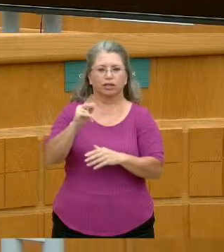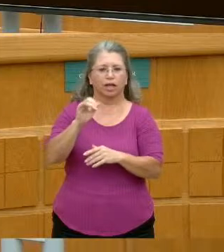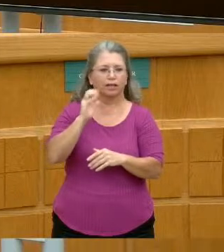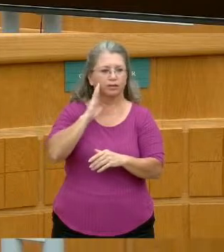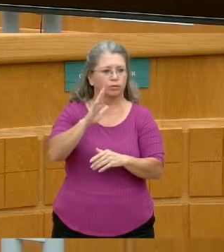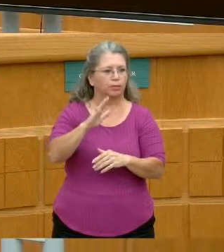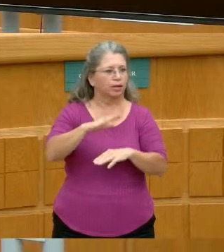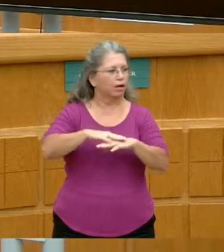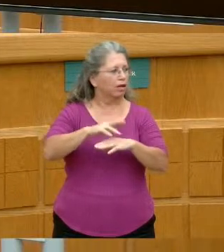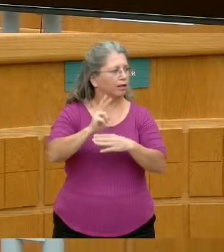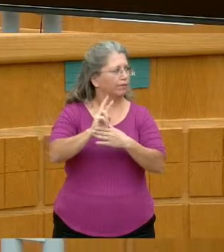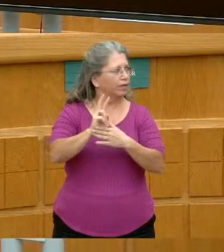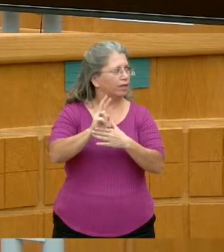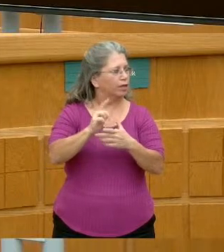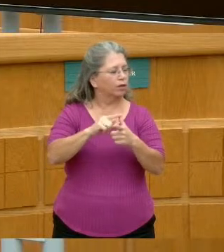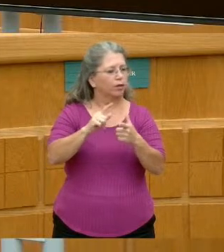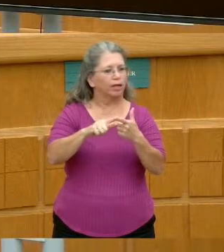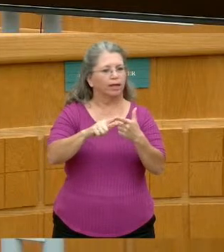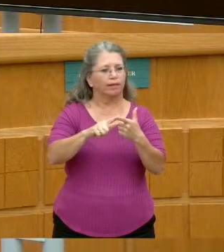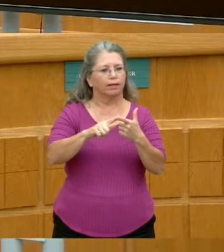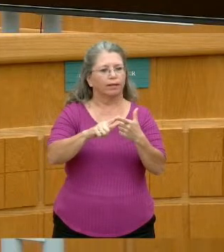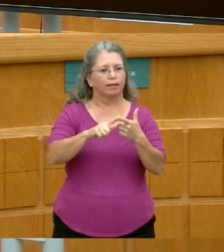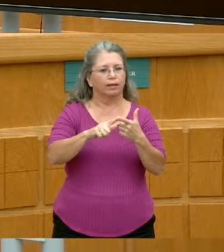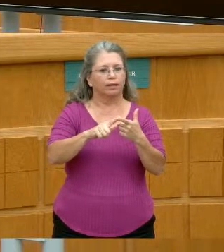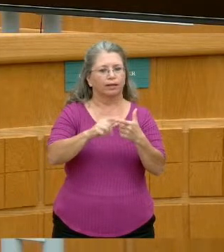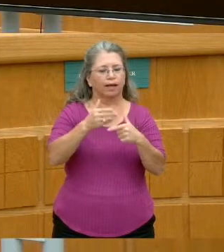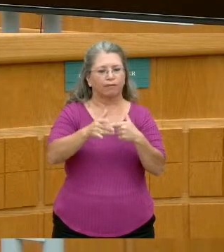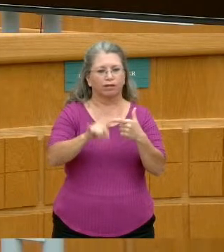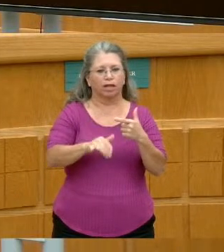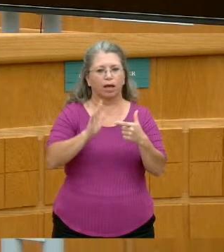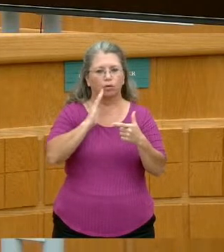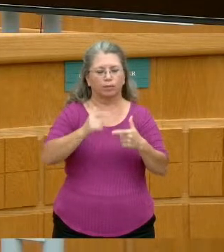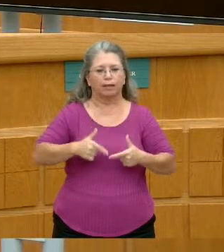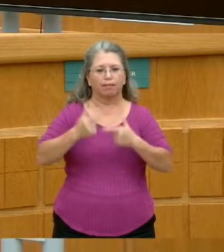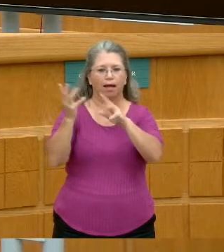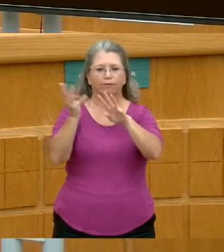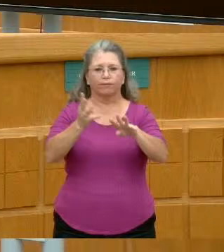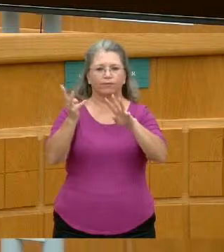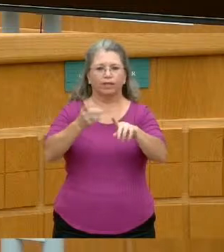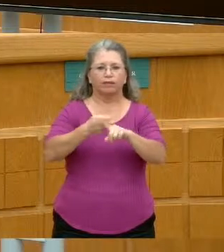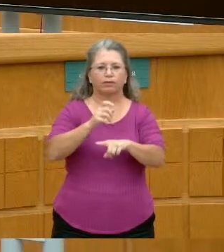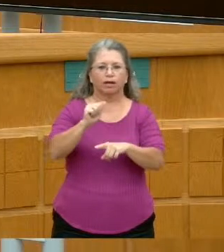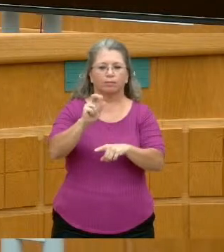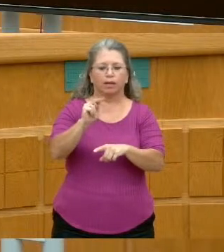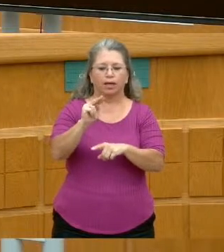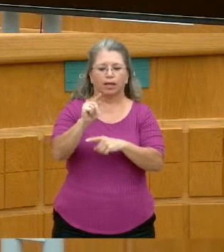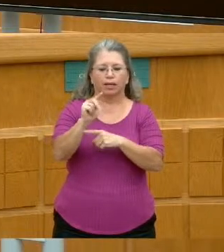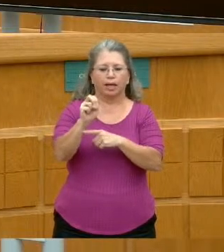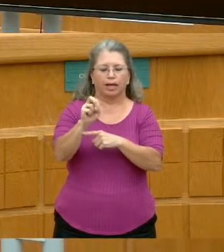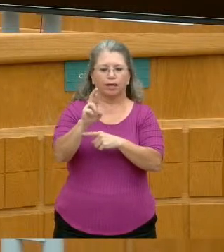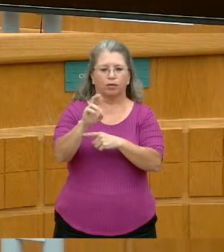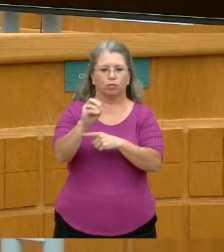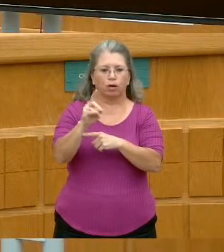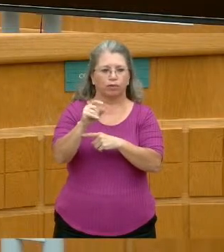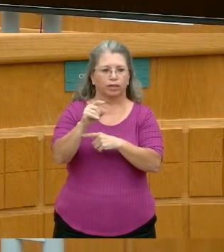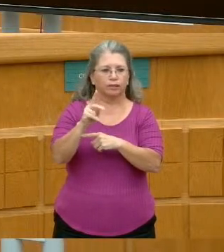video. And then following her will be a live feed from Annette Rodriguez, Public Health Director.